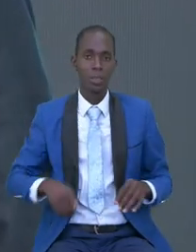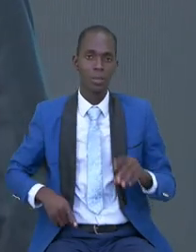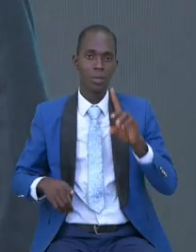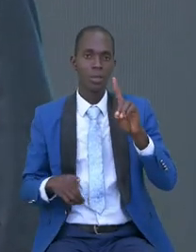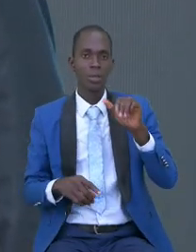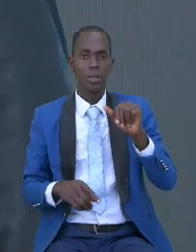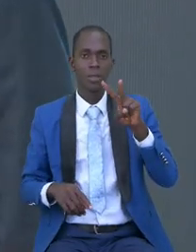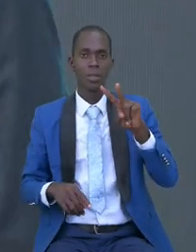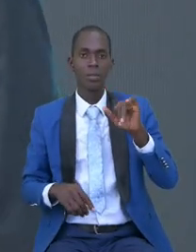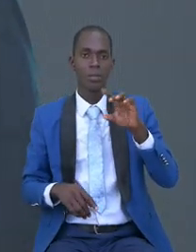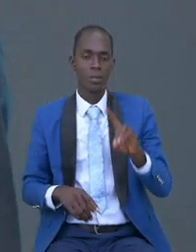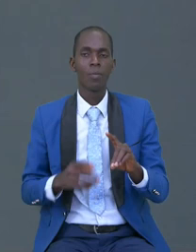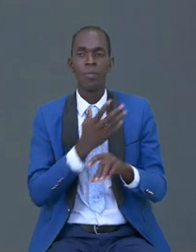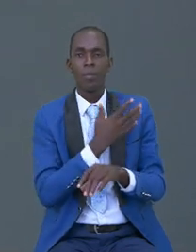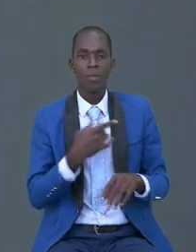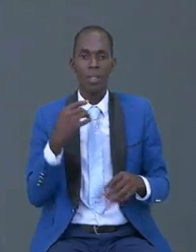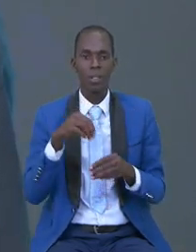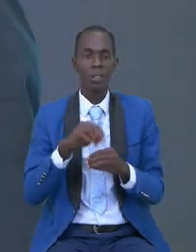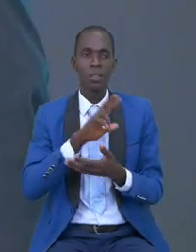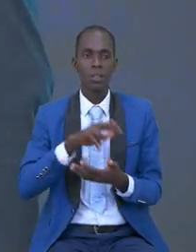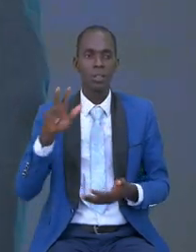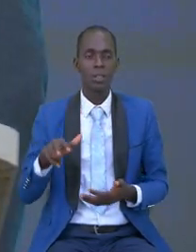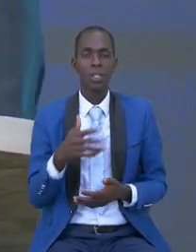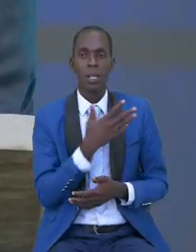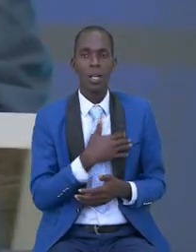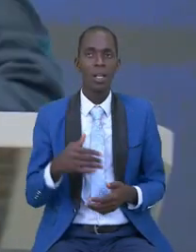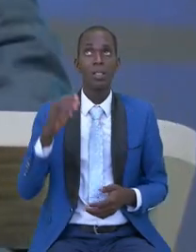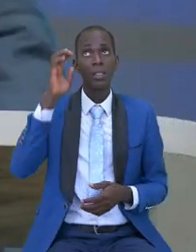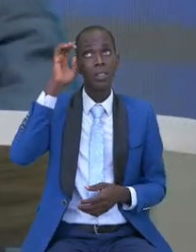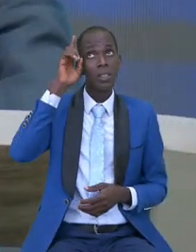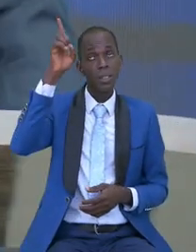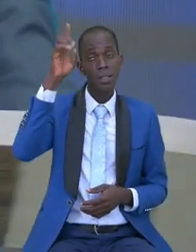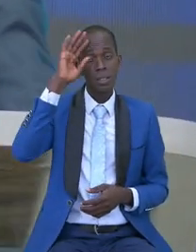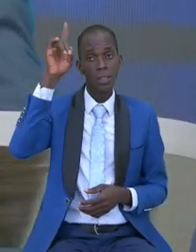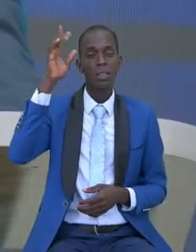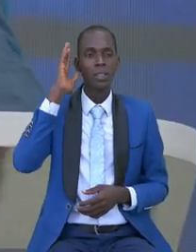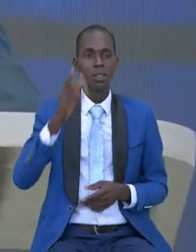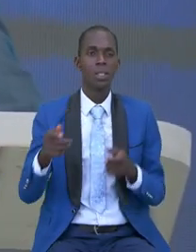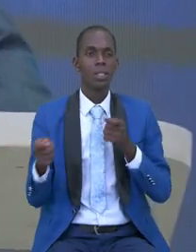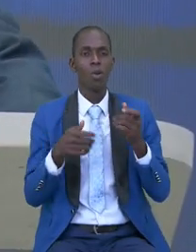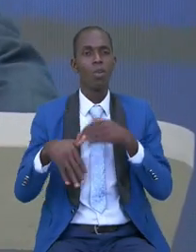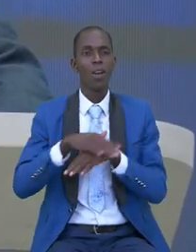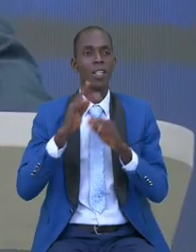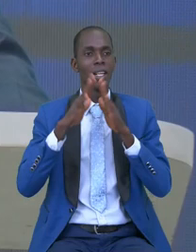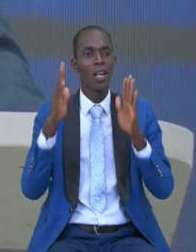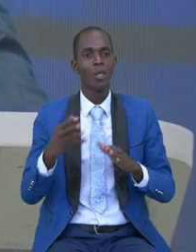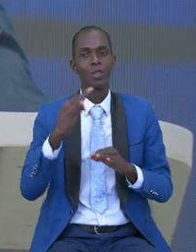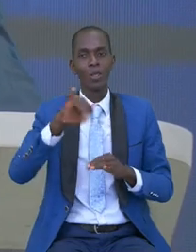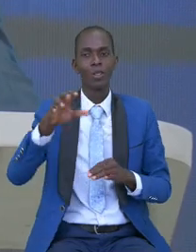verse 33 says, he shall reign over the house of Jacob